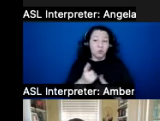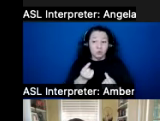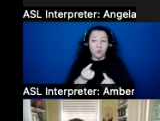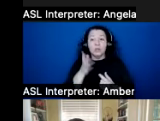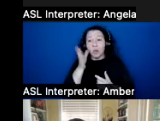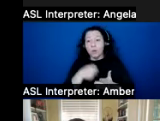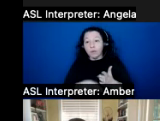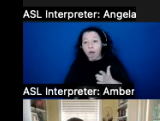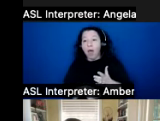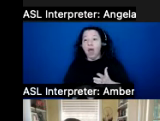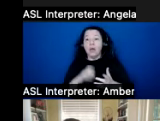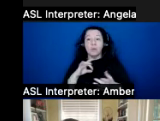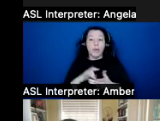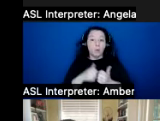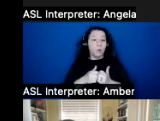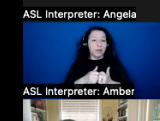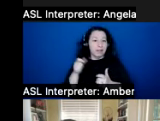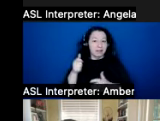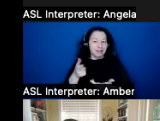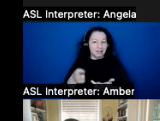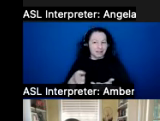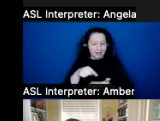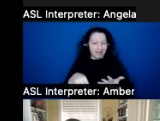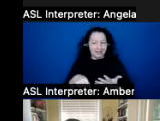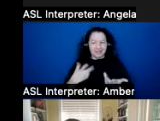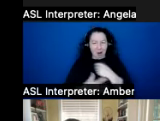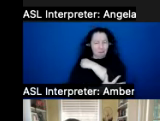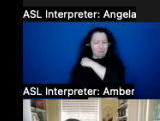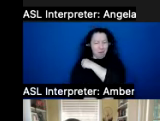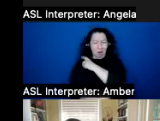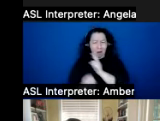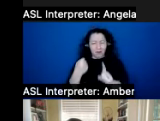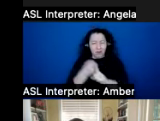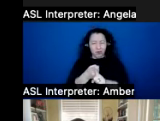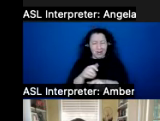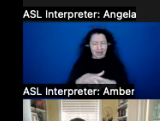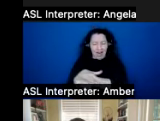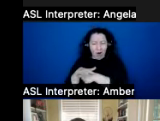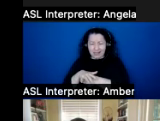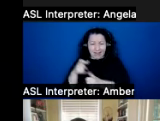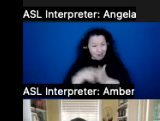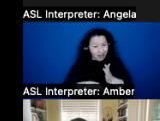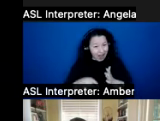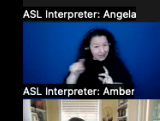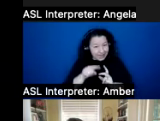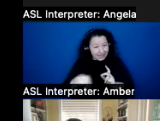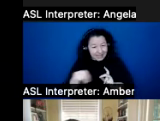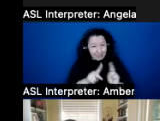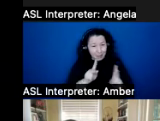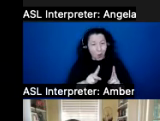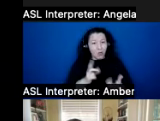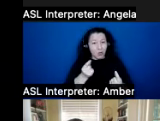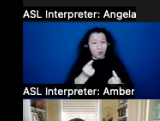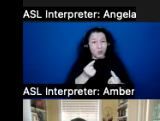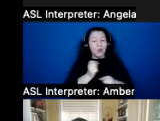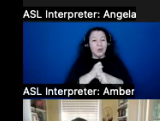and these are poverty-stricken areas, and they're fining people, and like what is that doing really? That's just like building up. Then they go in and bring them